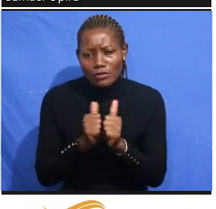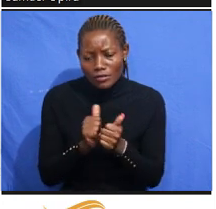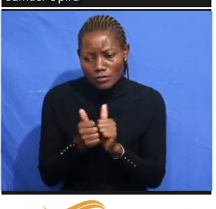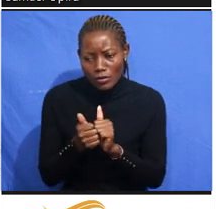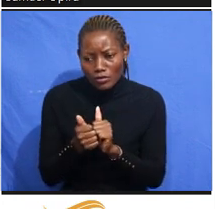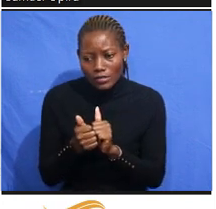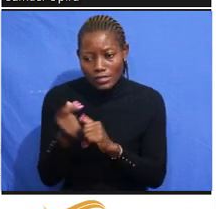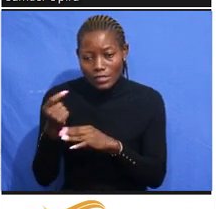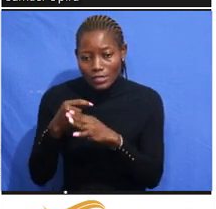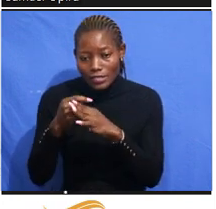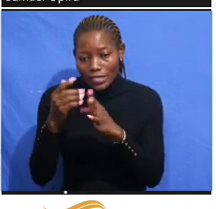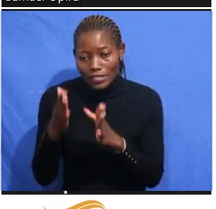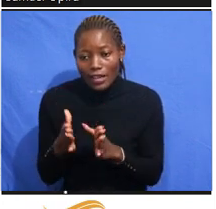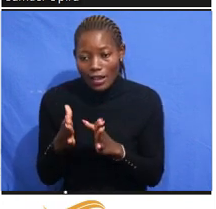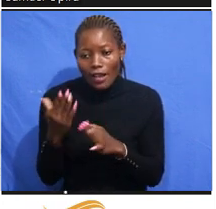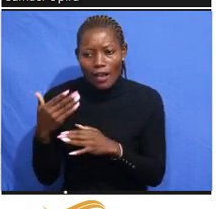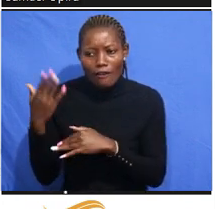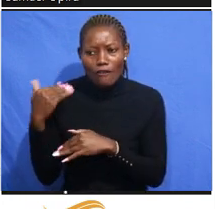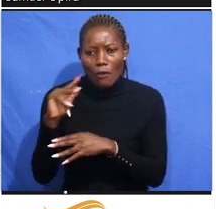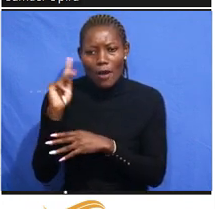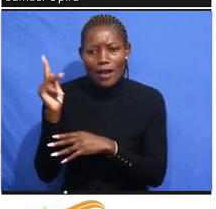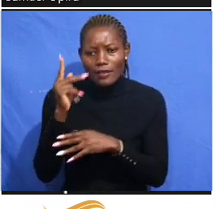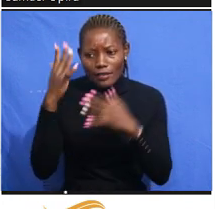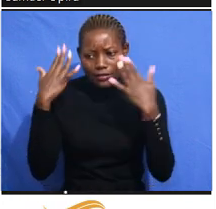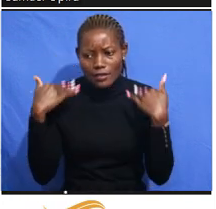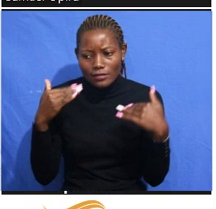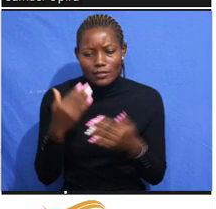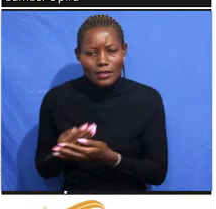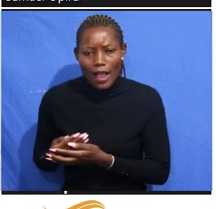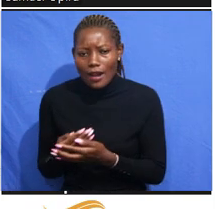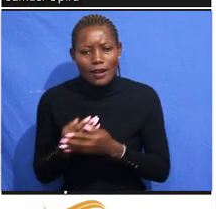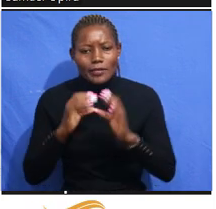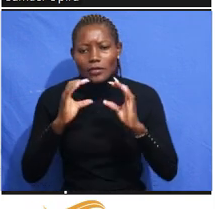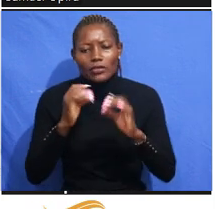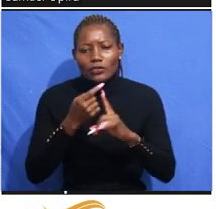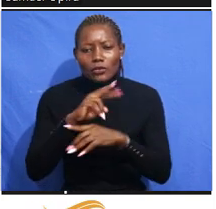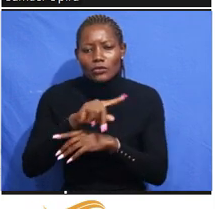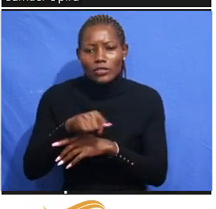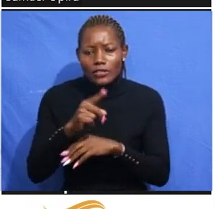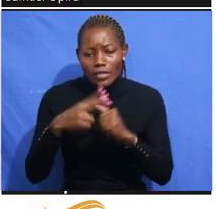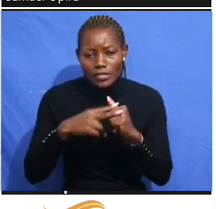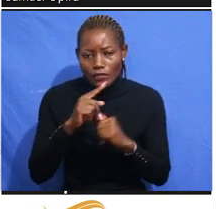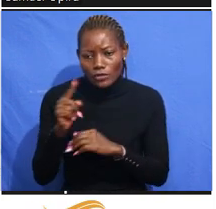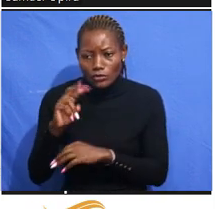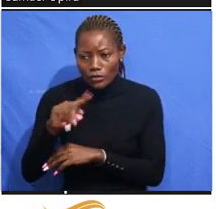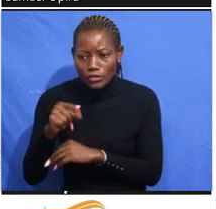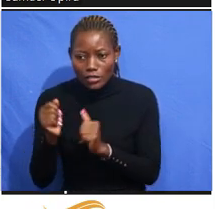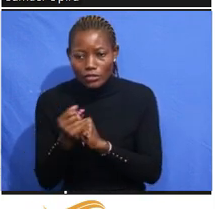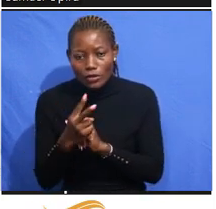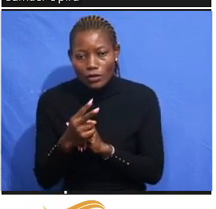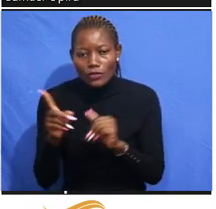rugby trainer, former Kenya Simba's rugby coach from 2007 to 2012, Kenya Shujaa rugby